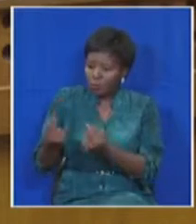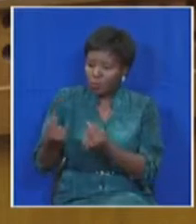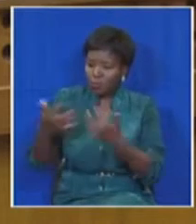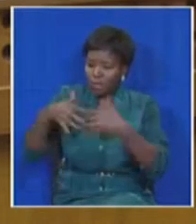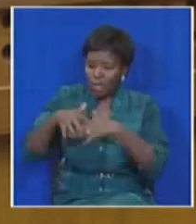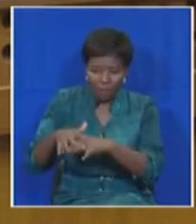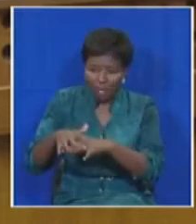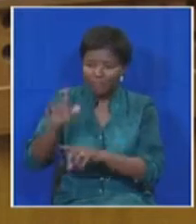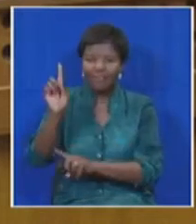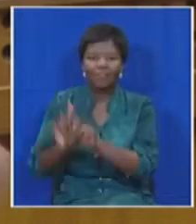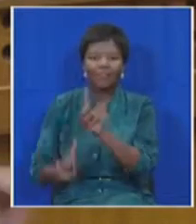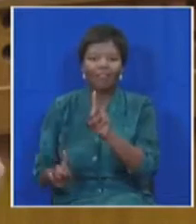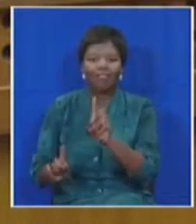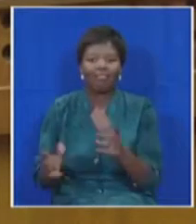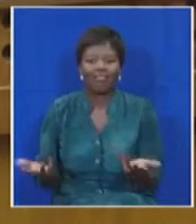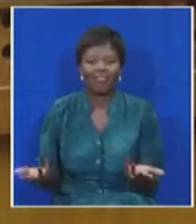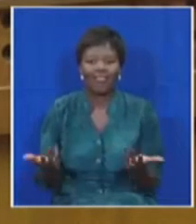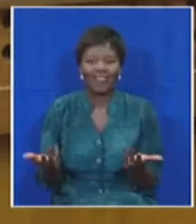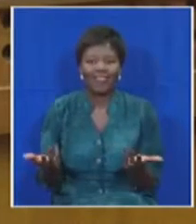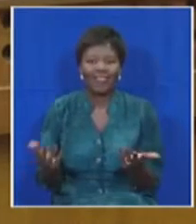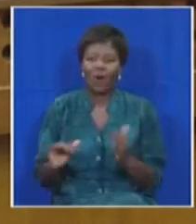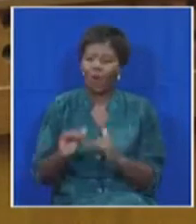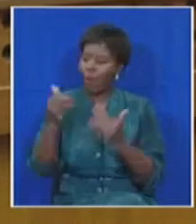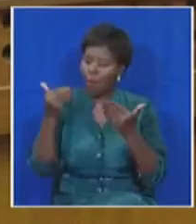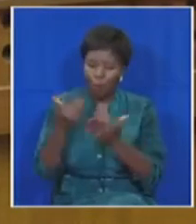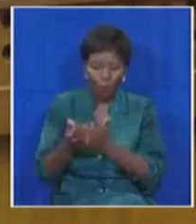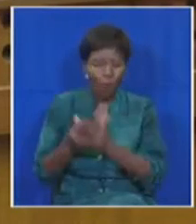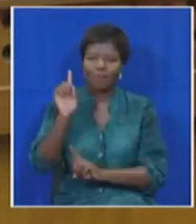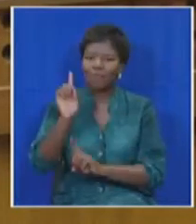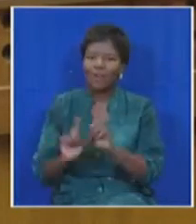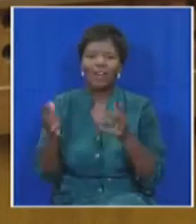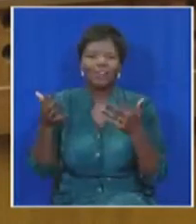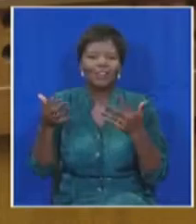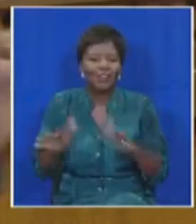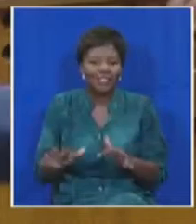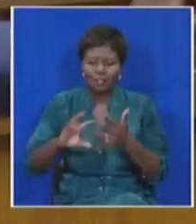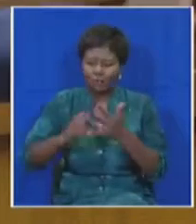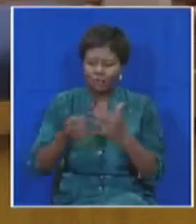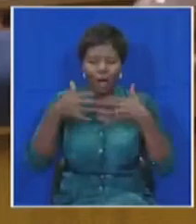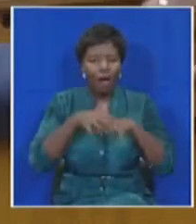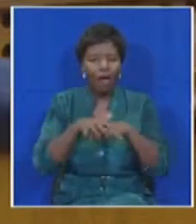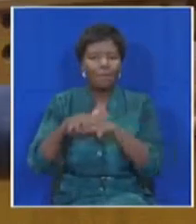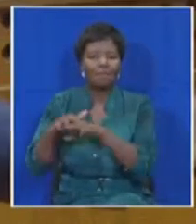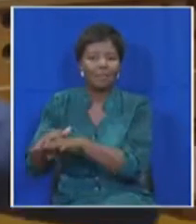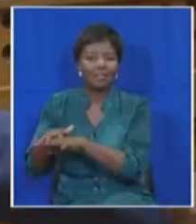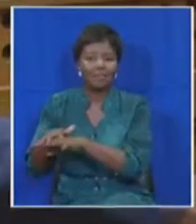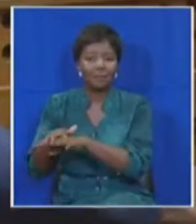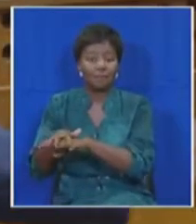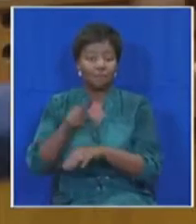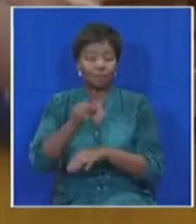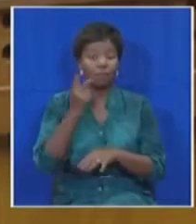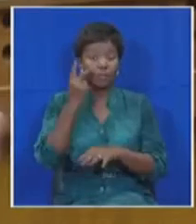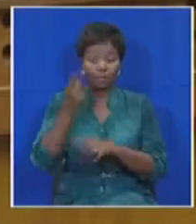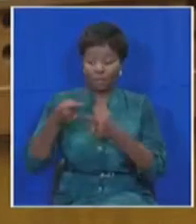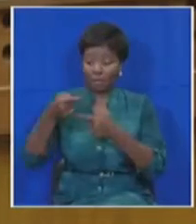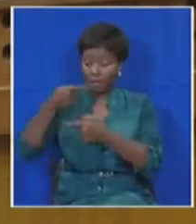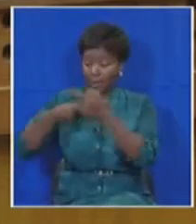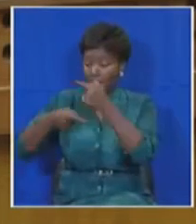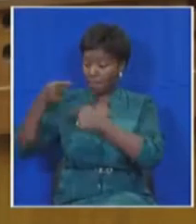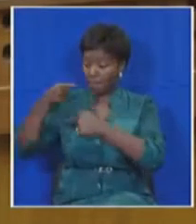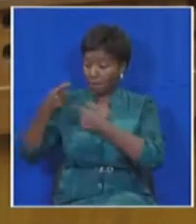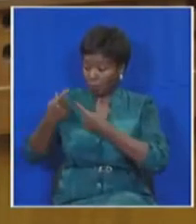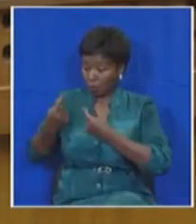have failed everywhere they have been tried. And when you go backwards, this is where